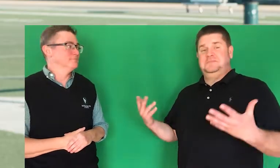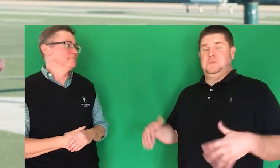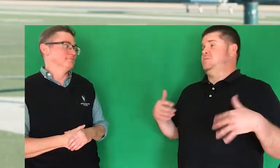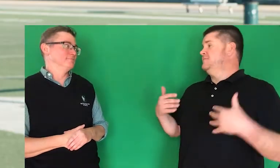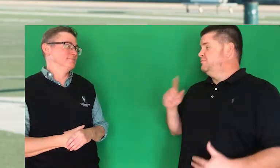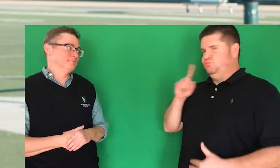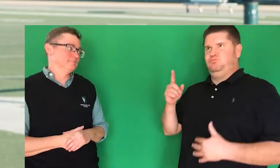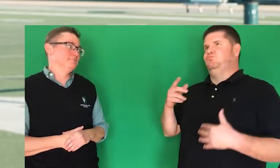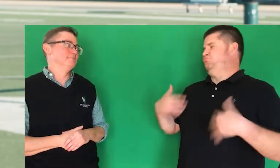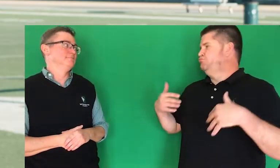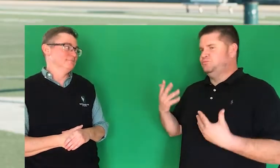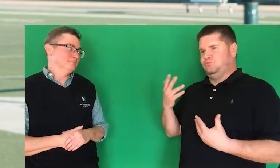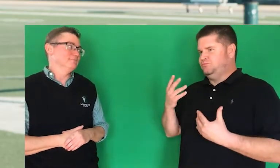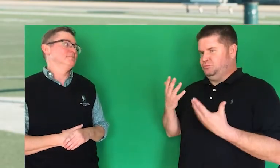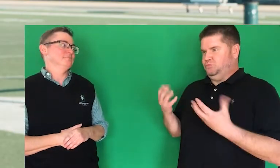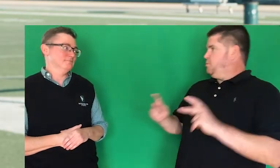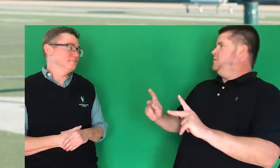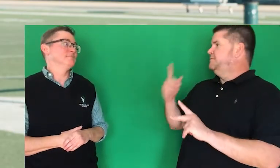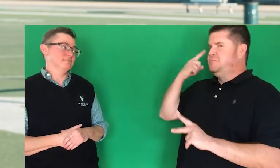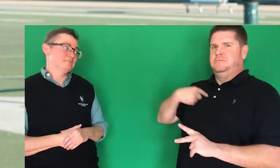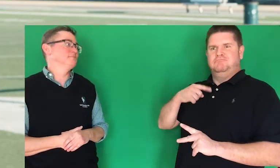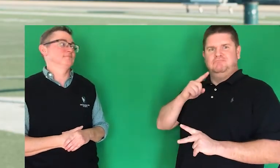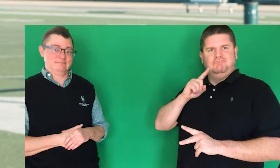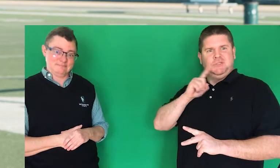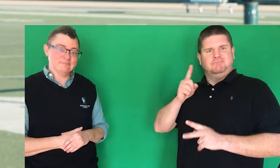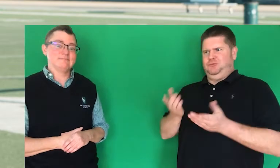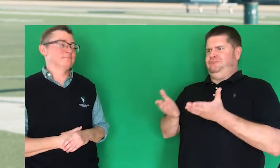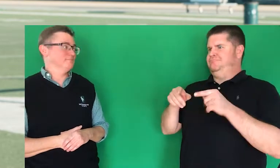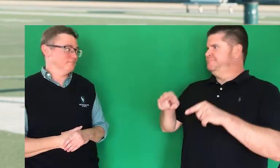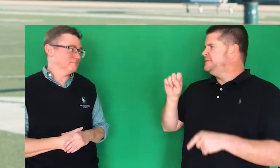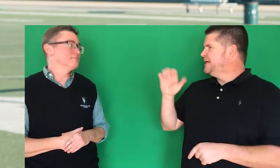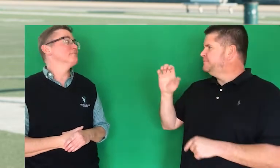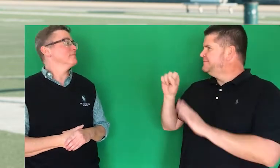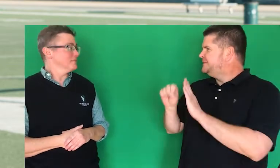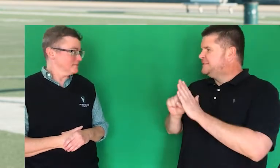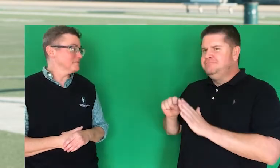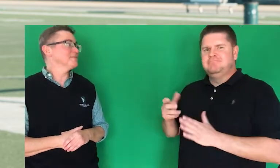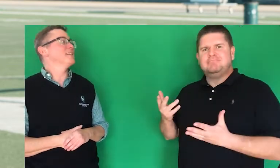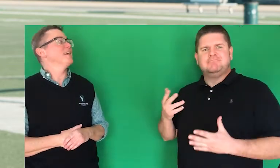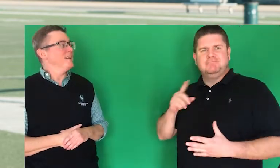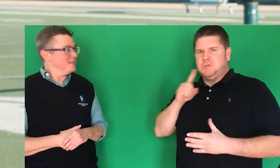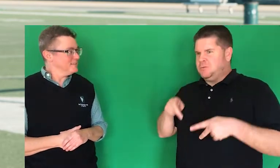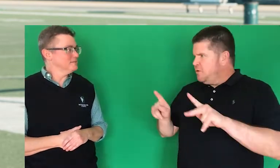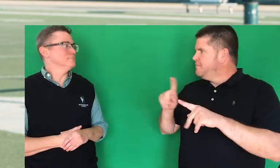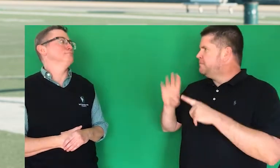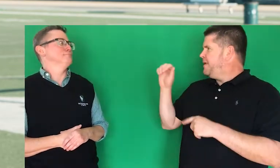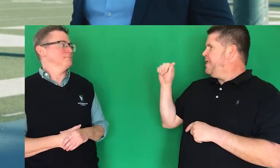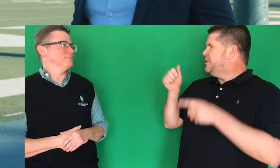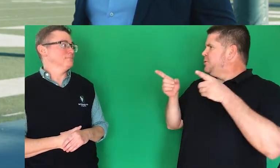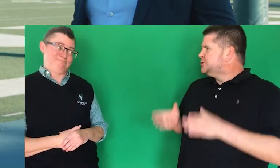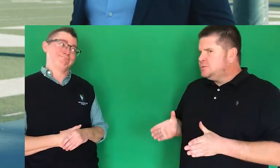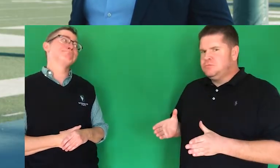it's been tremendous, and what an opportunity for me to serve Sacramento State, and a privilege to be the athletic director